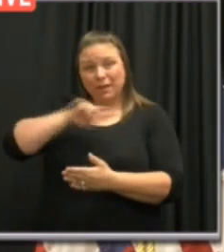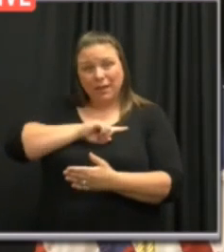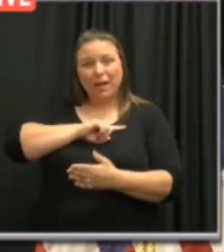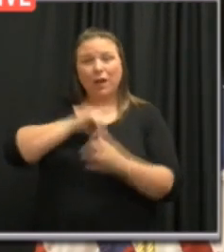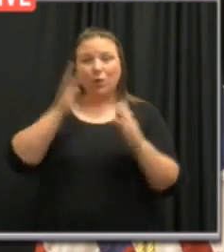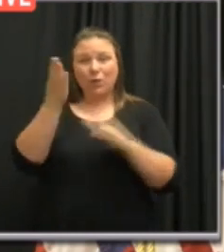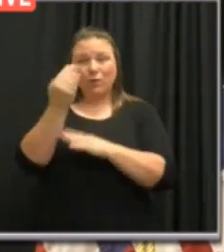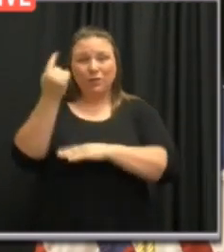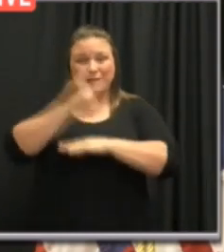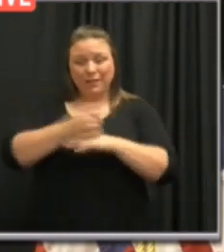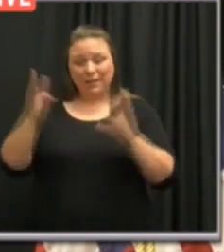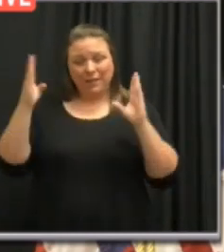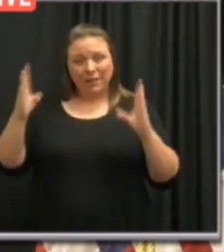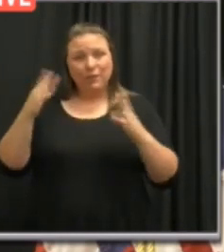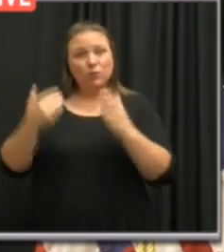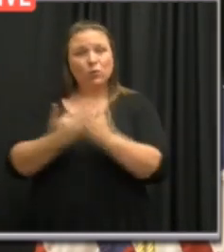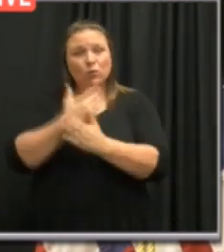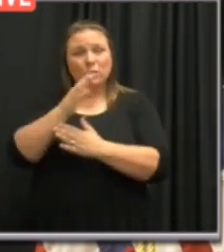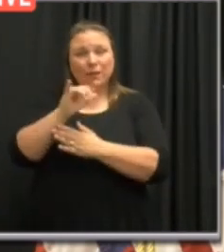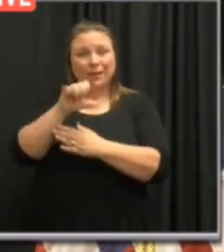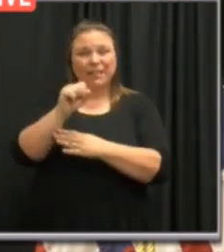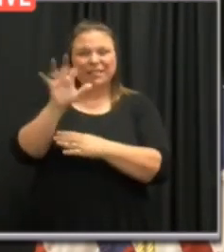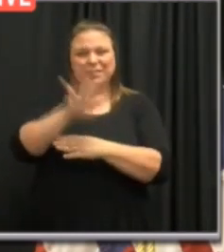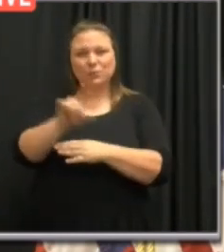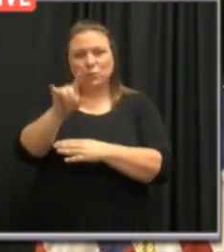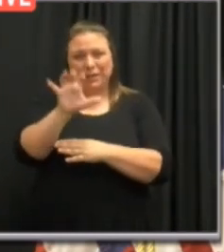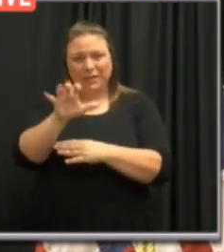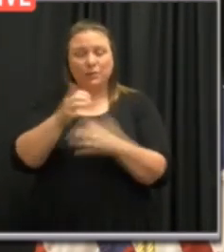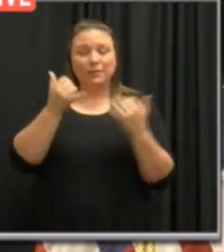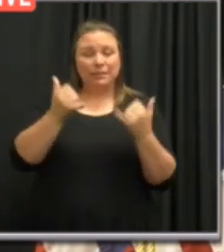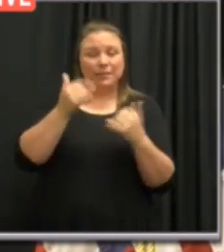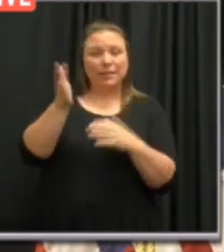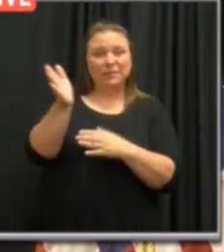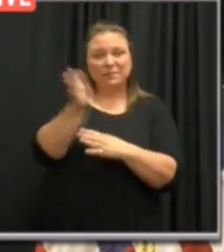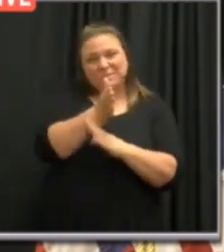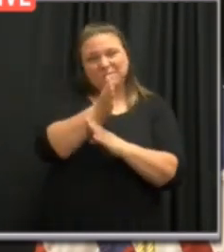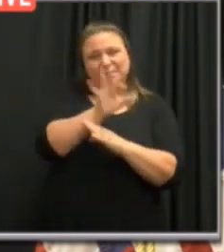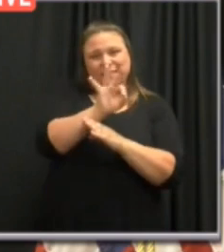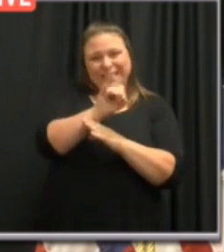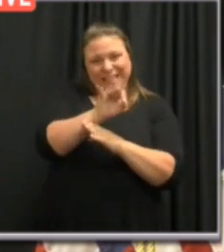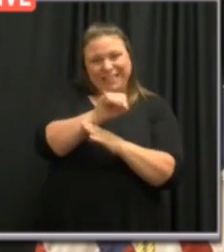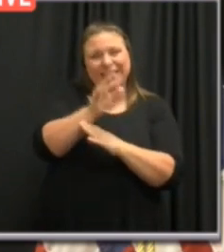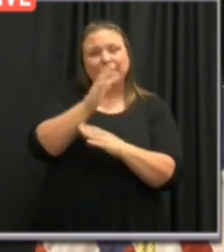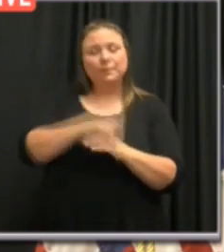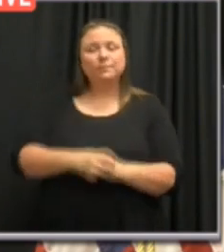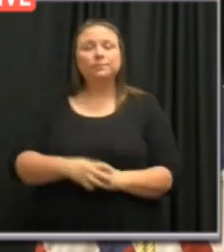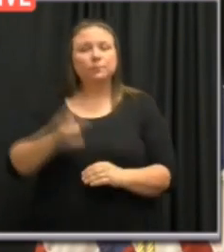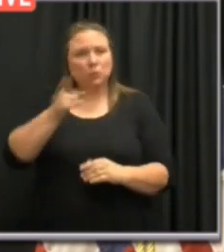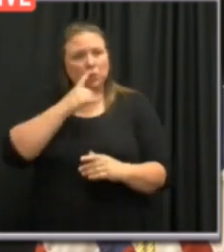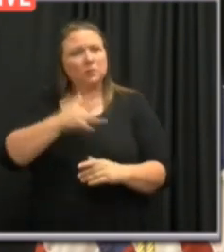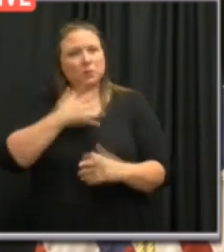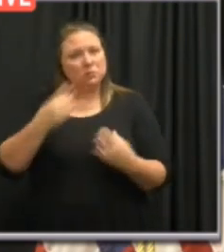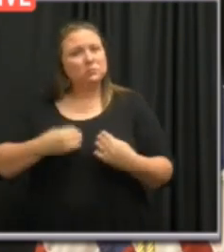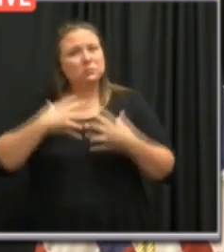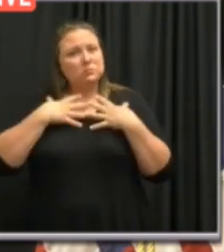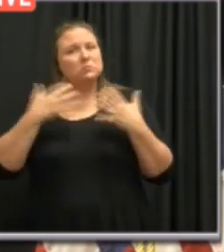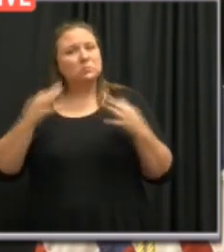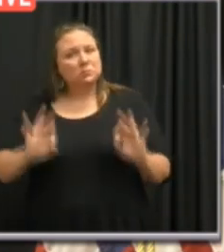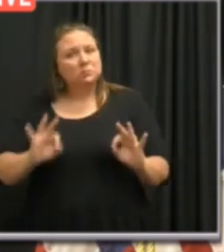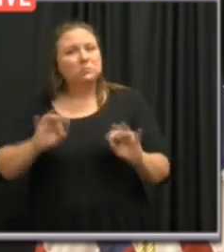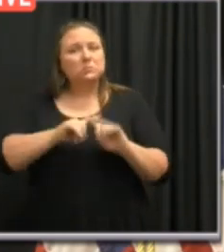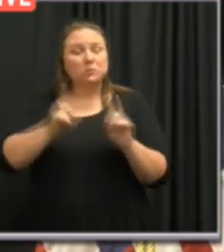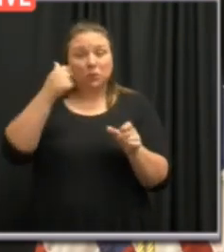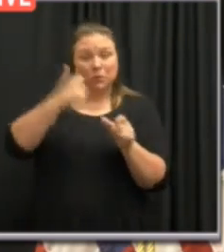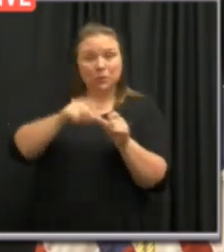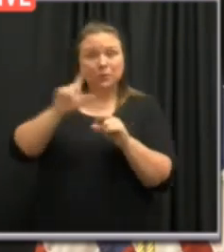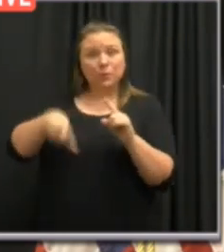14-day average of new cases was 100. Today, we are around 90. We are encouraged by the numbers today. However, remember, as